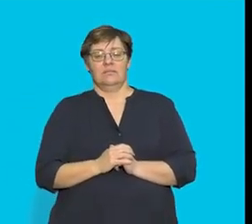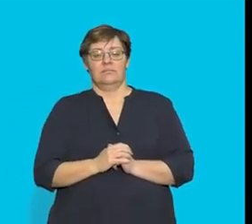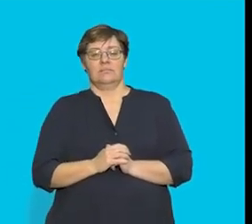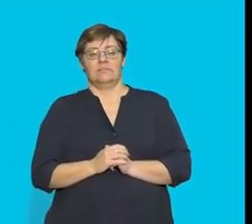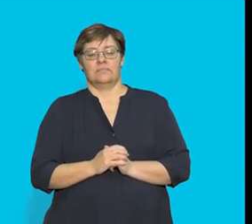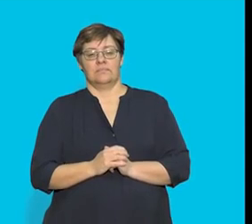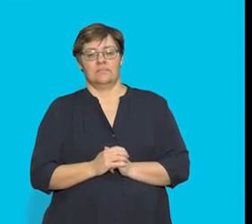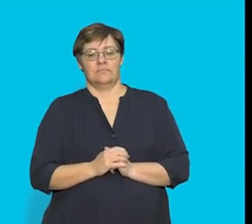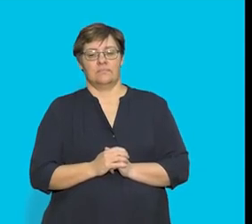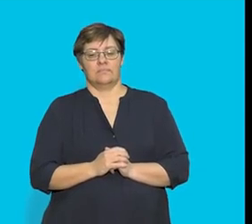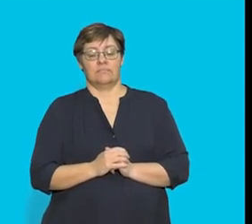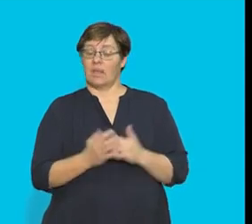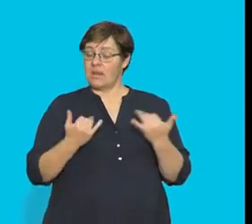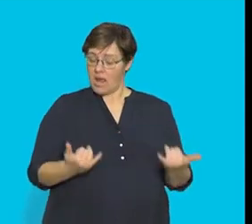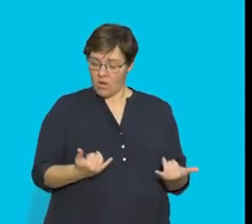Okay.